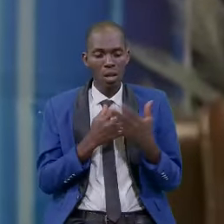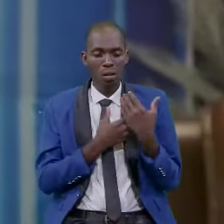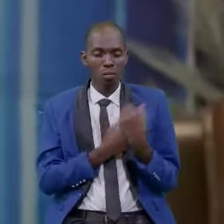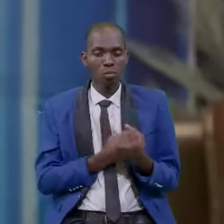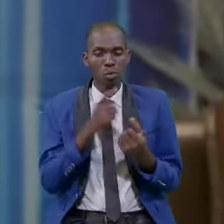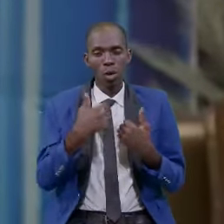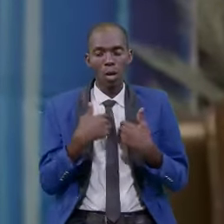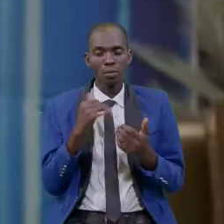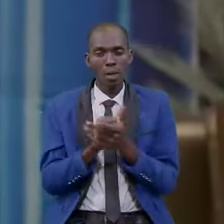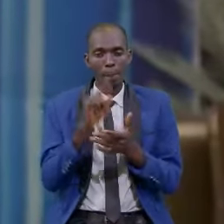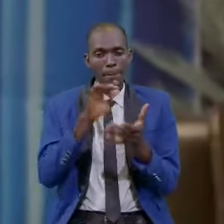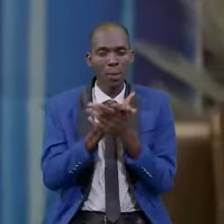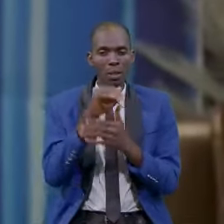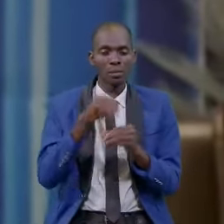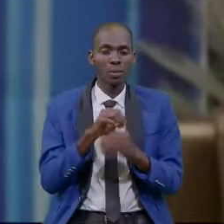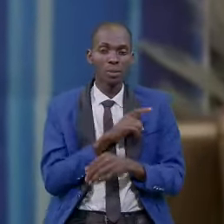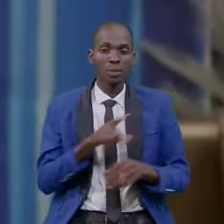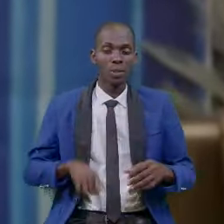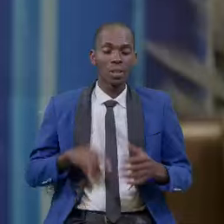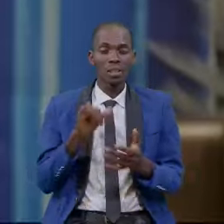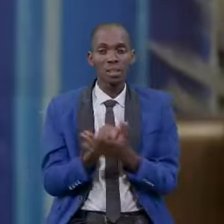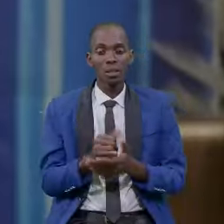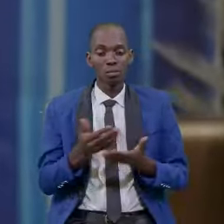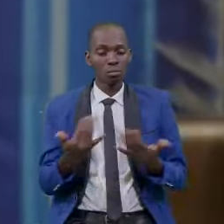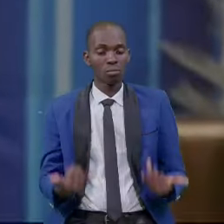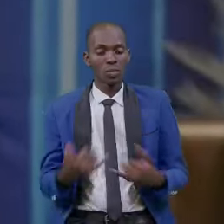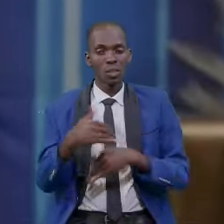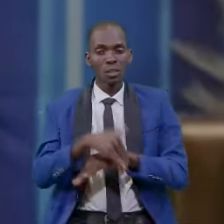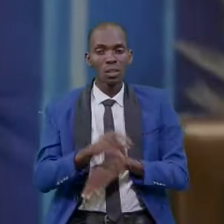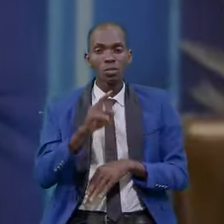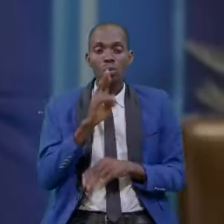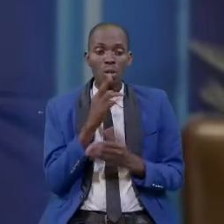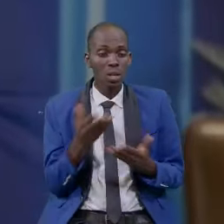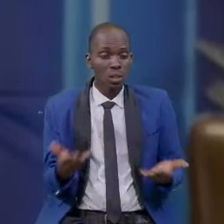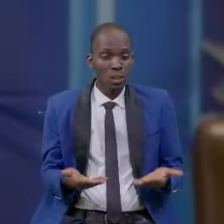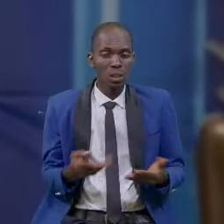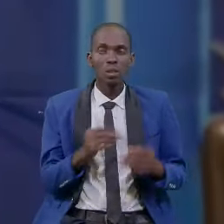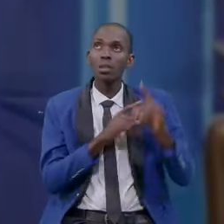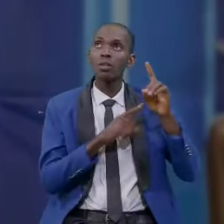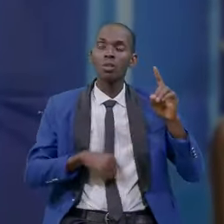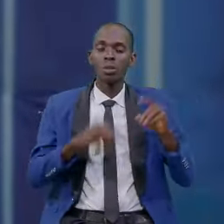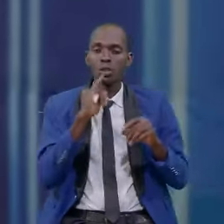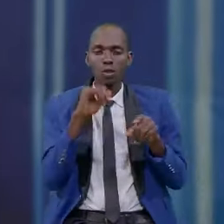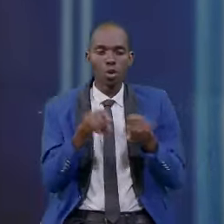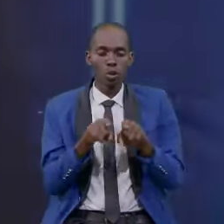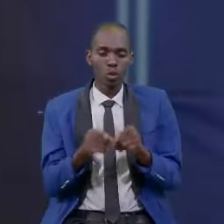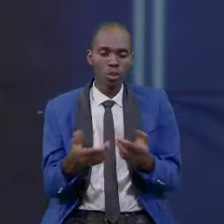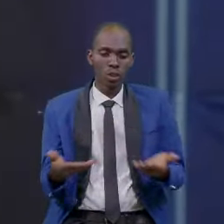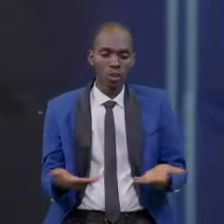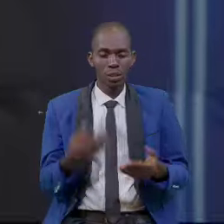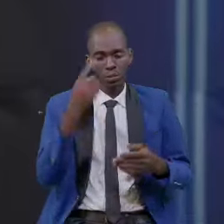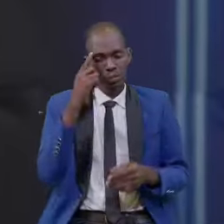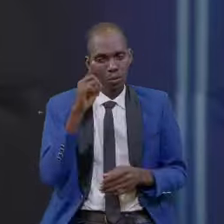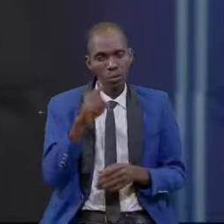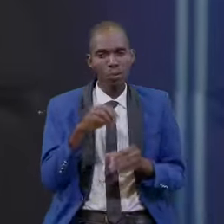in the Lord, that tonight you are here for the Lord, and the Lord is here for you. I said the